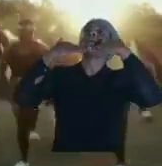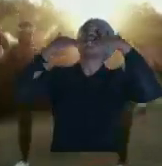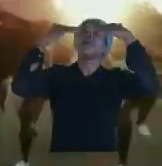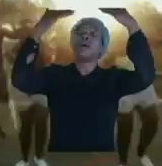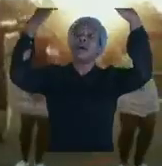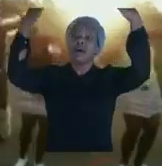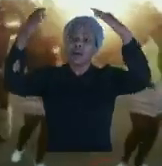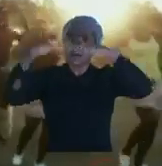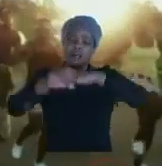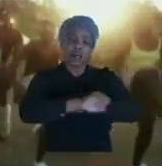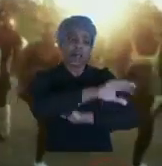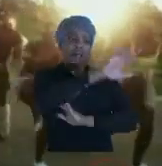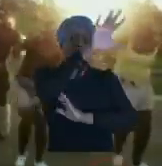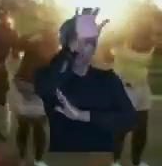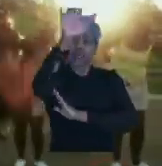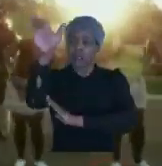maapri,